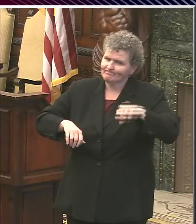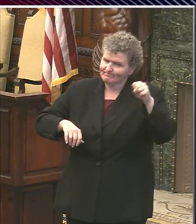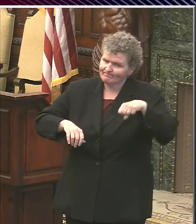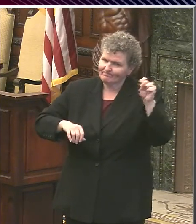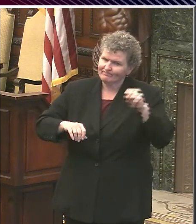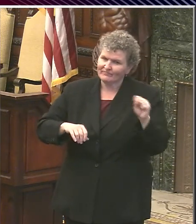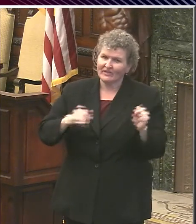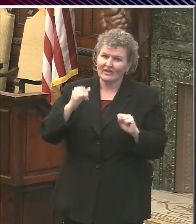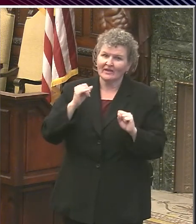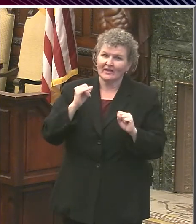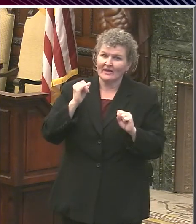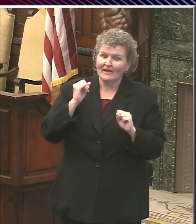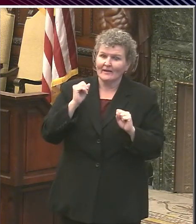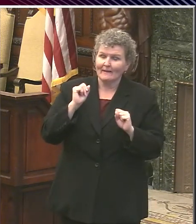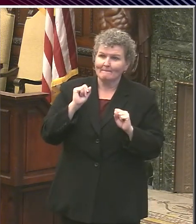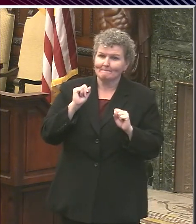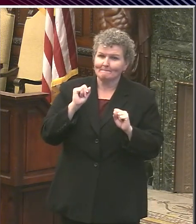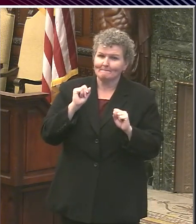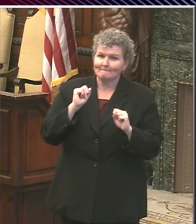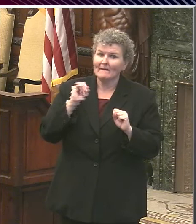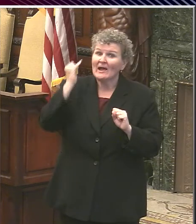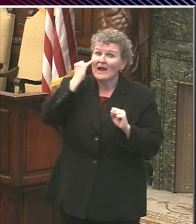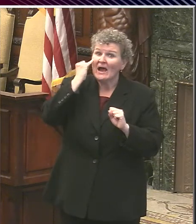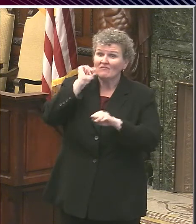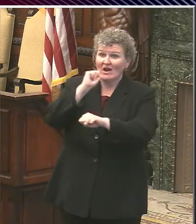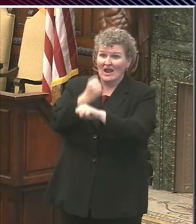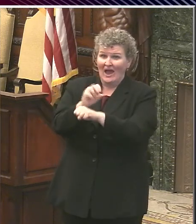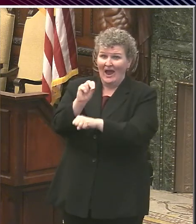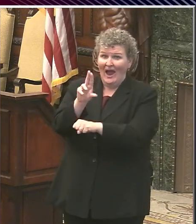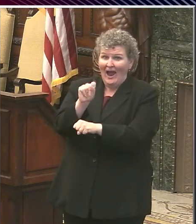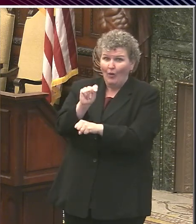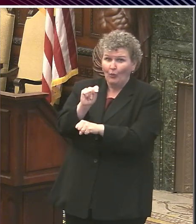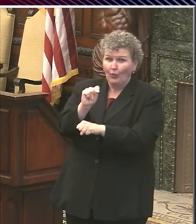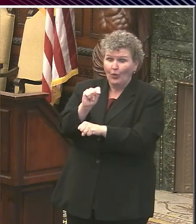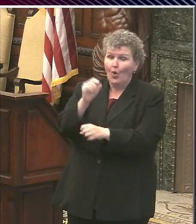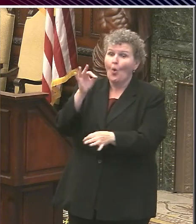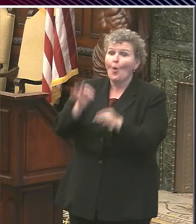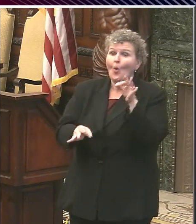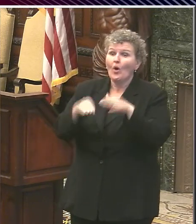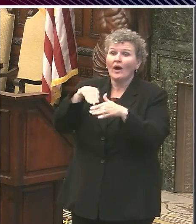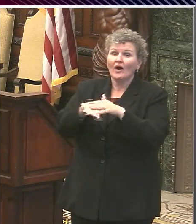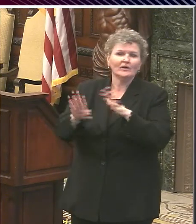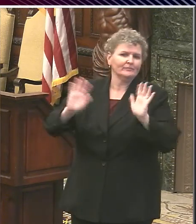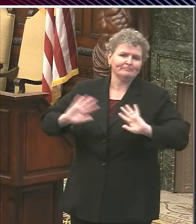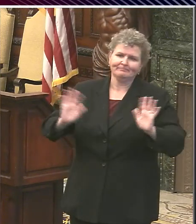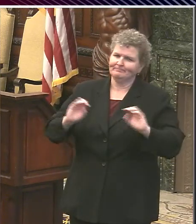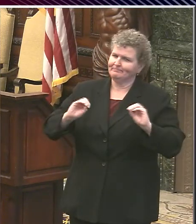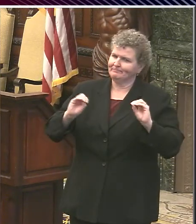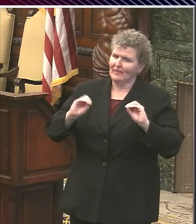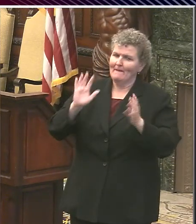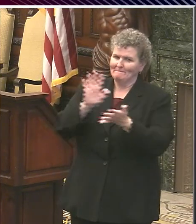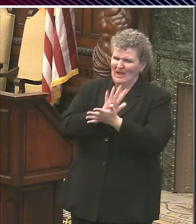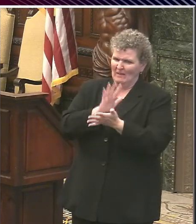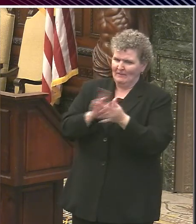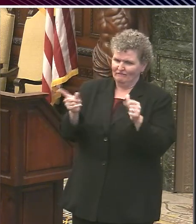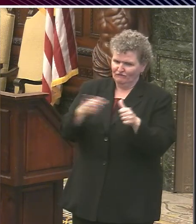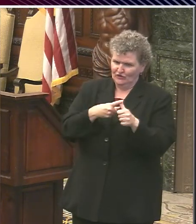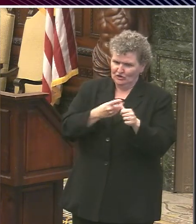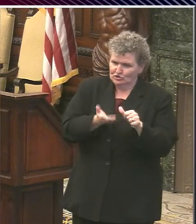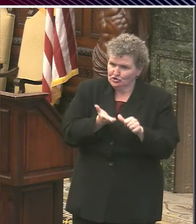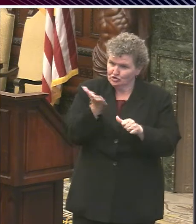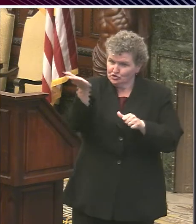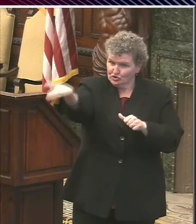those, if there's a lockout occurring and there's not been a court hearing or a writ served, actually the tenant can